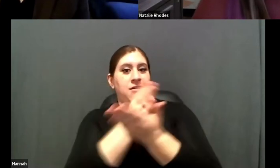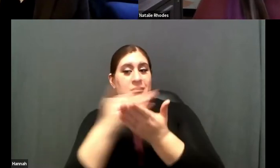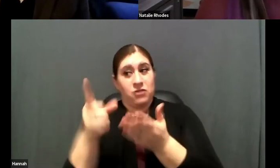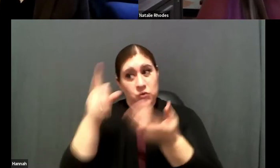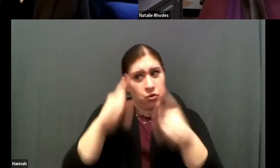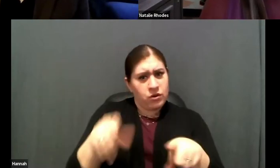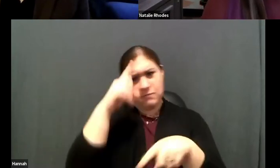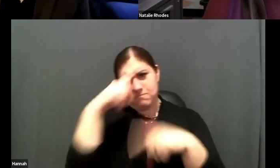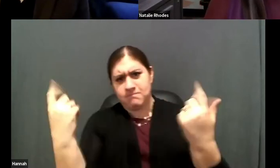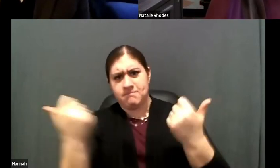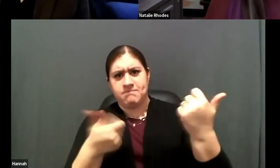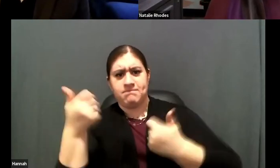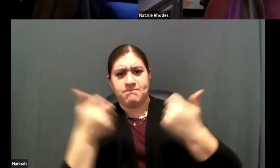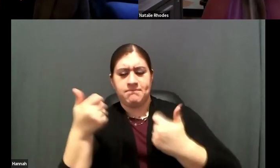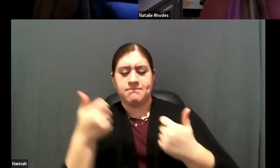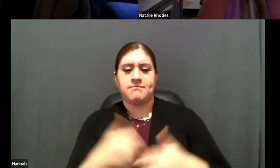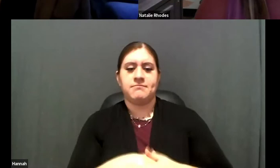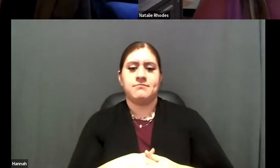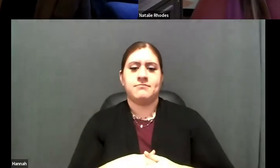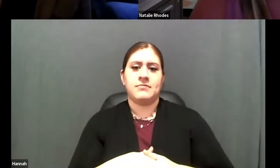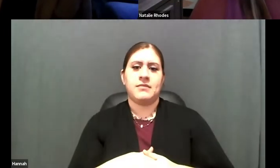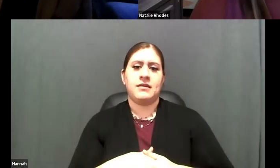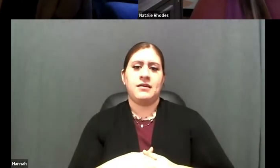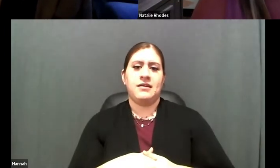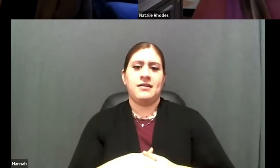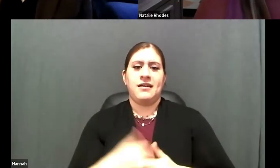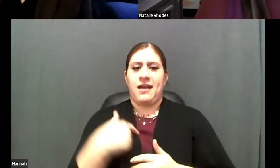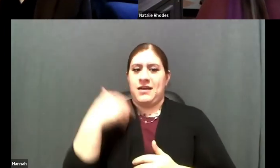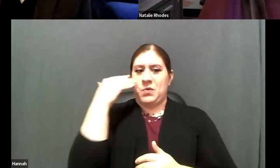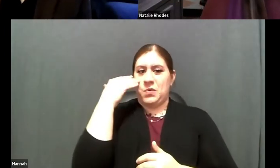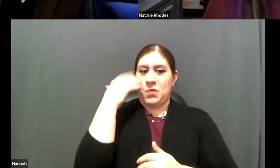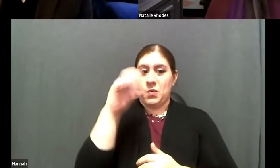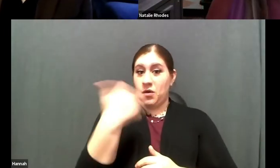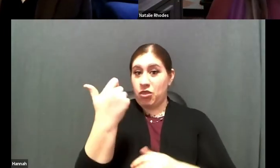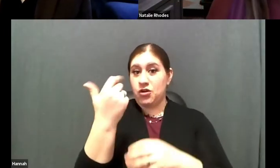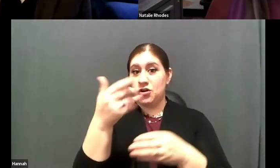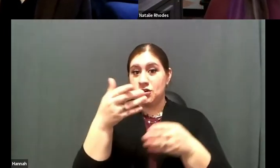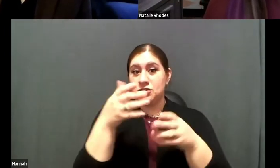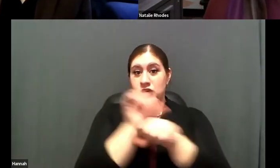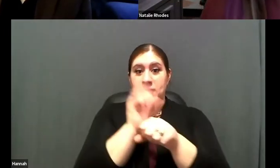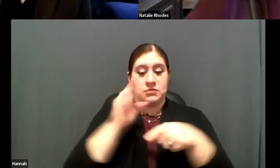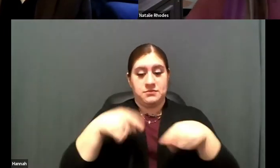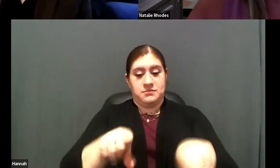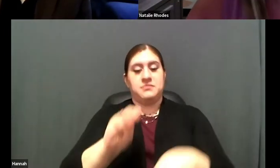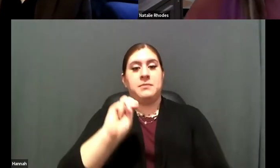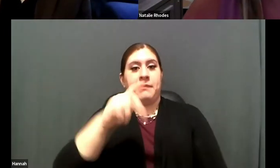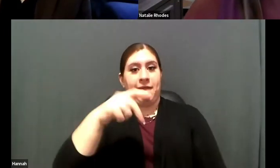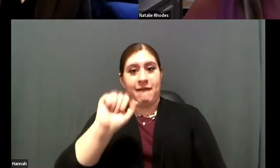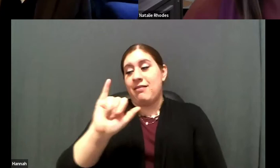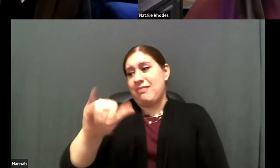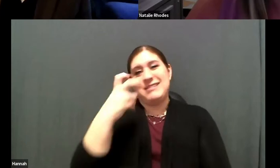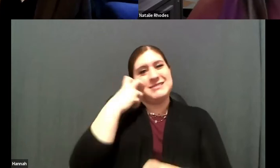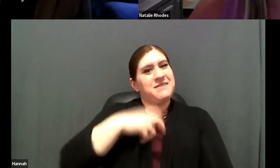agree or disagree with this? What other kind of jobs might align with having an MPA? That's a tough